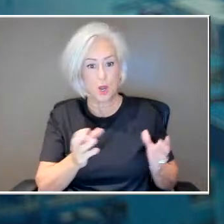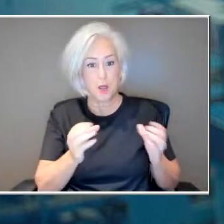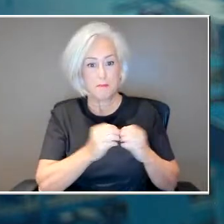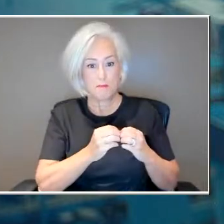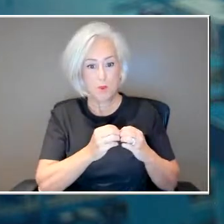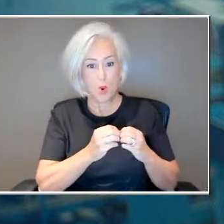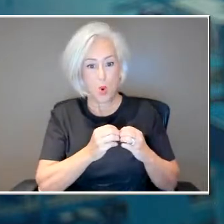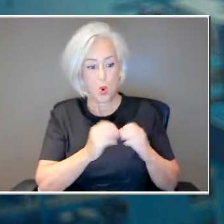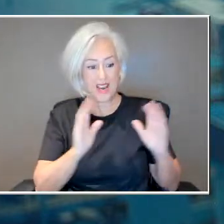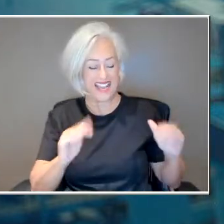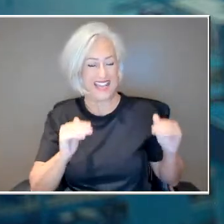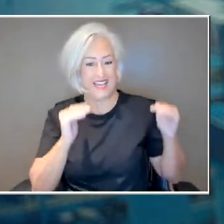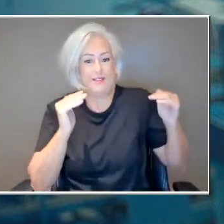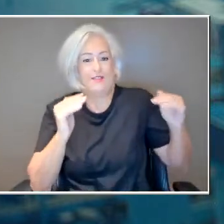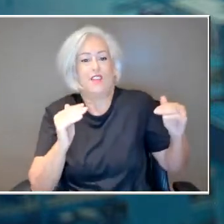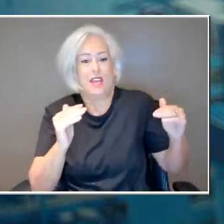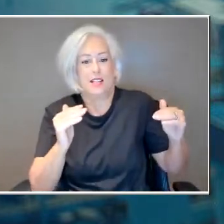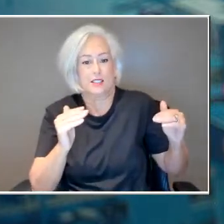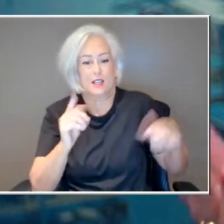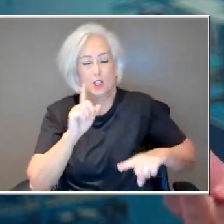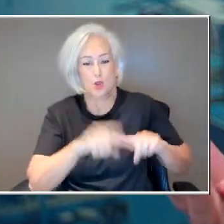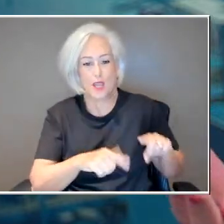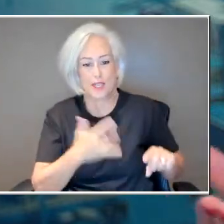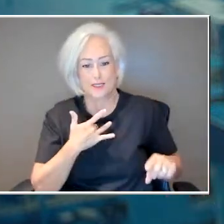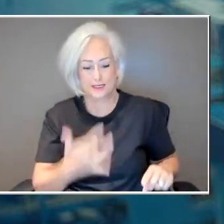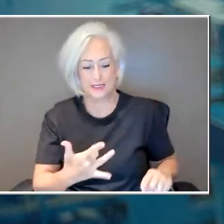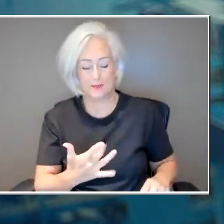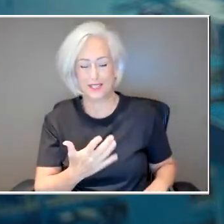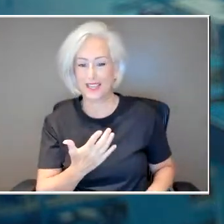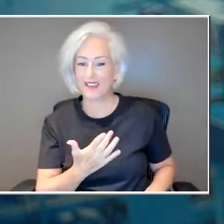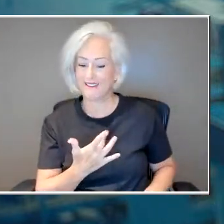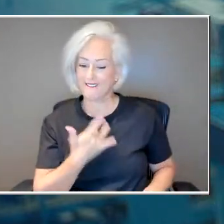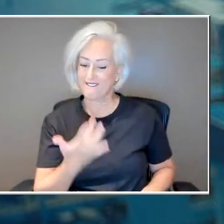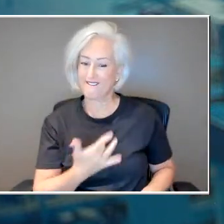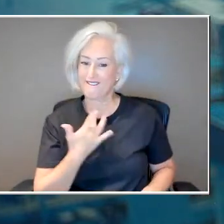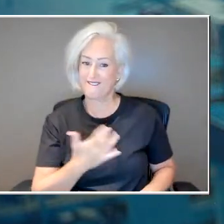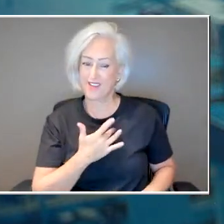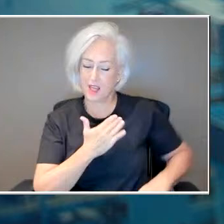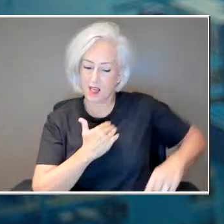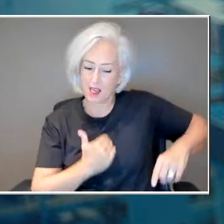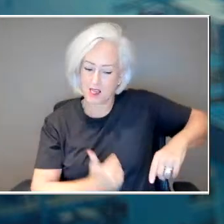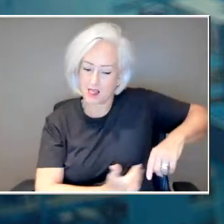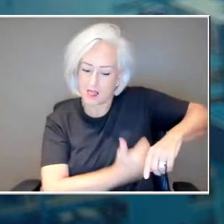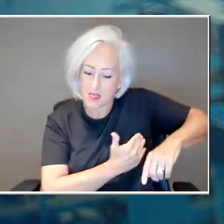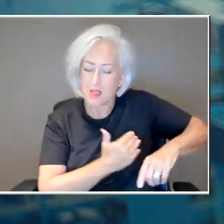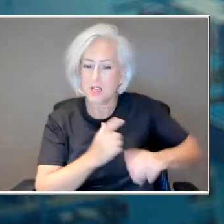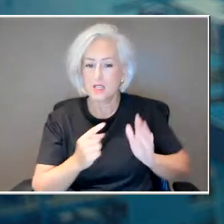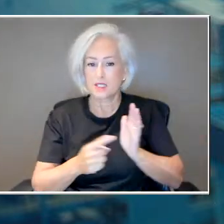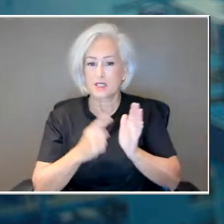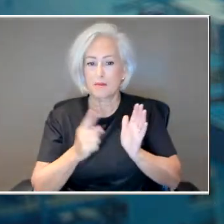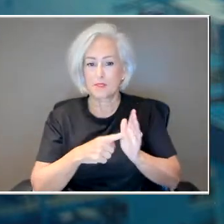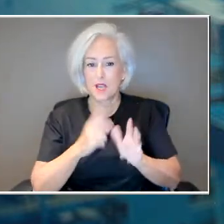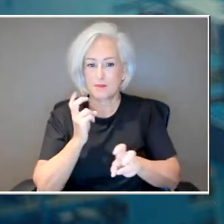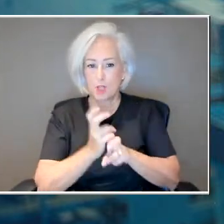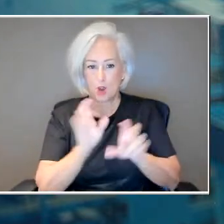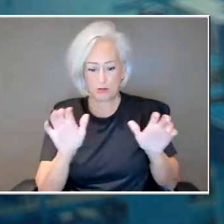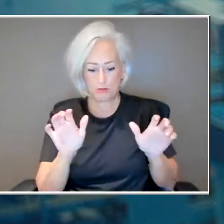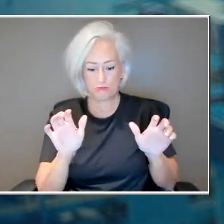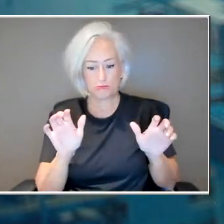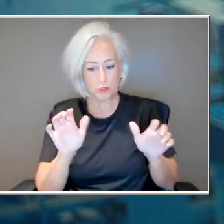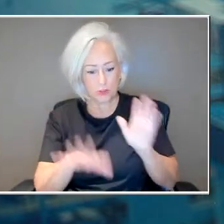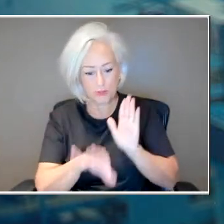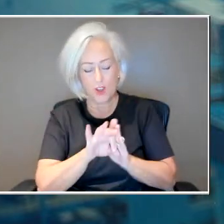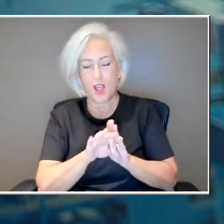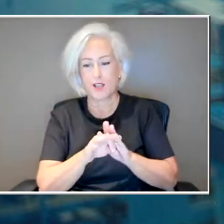can frequently feel. Sometimes they're even very challenging to find on mammography. And so that's really